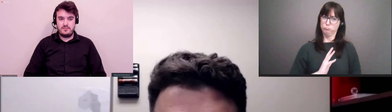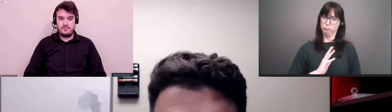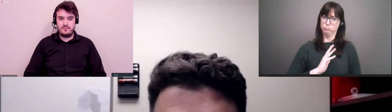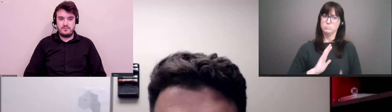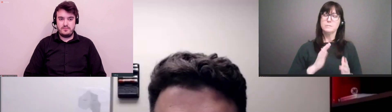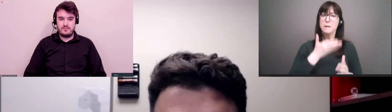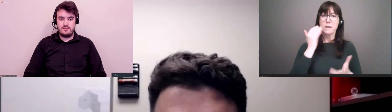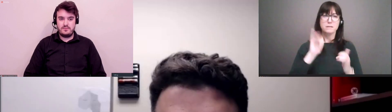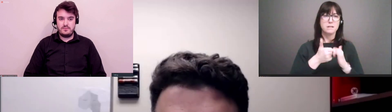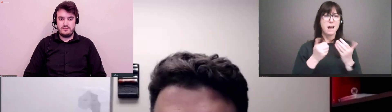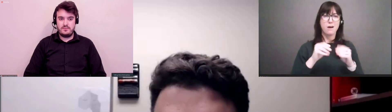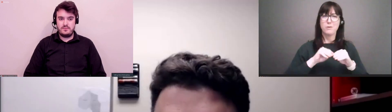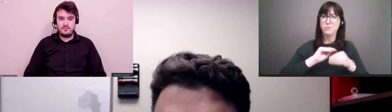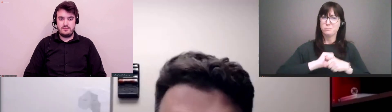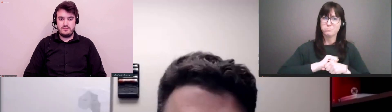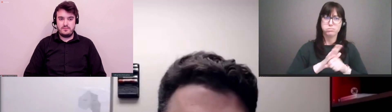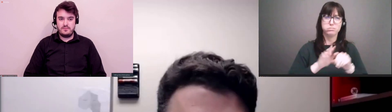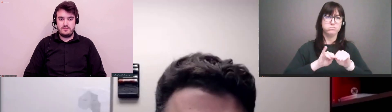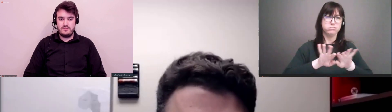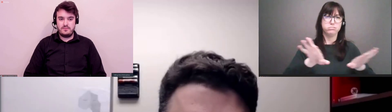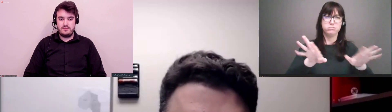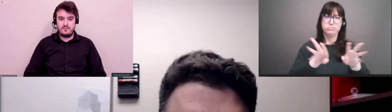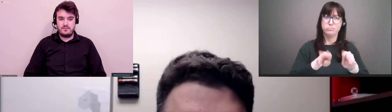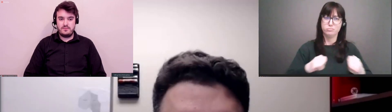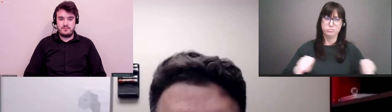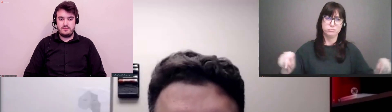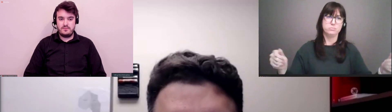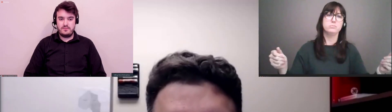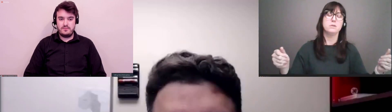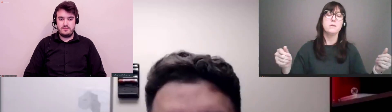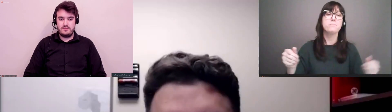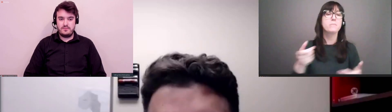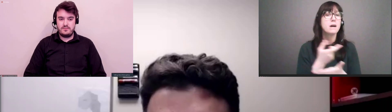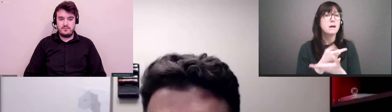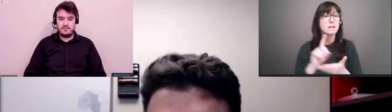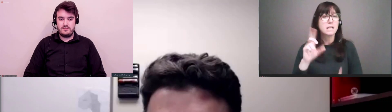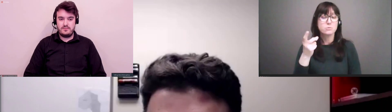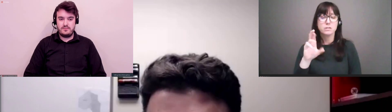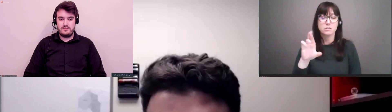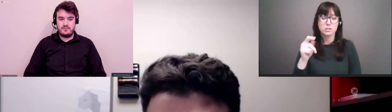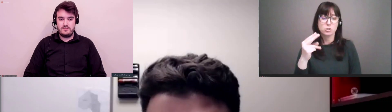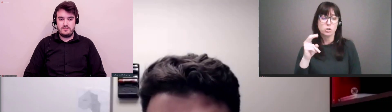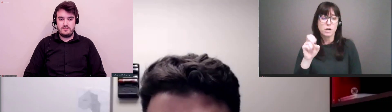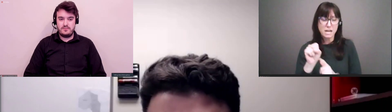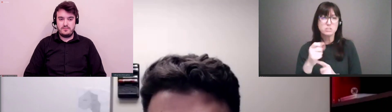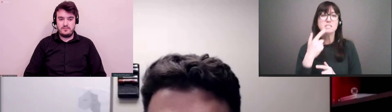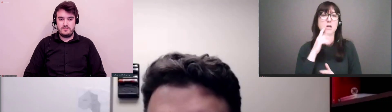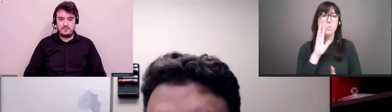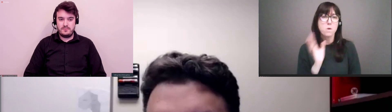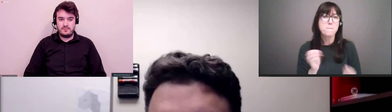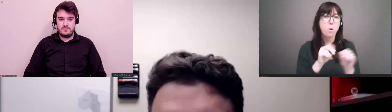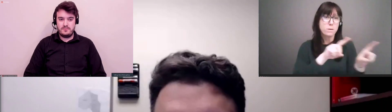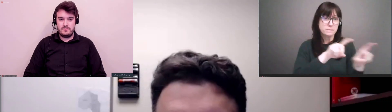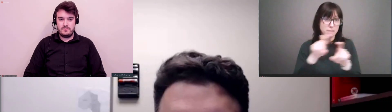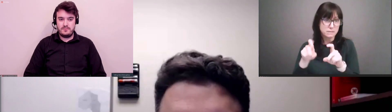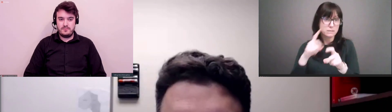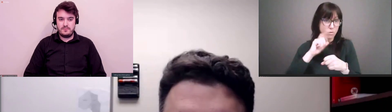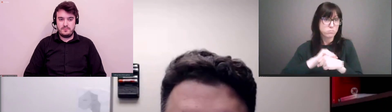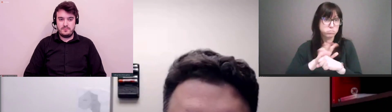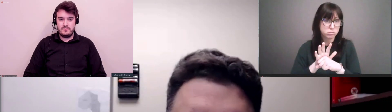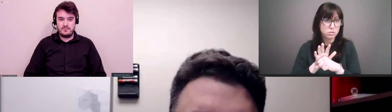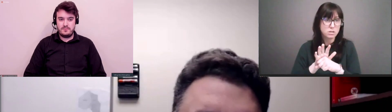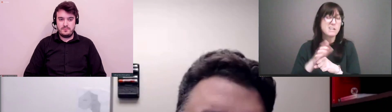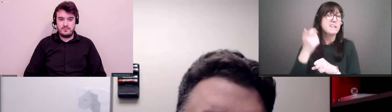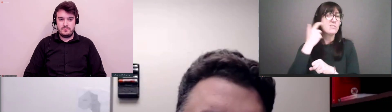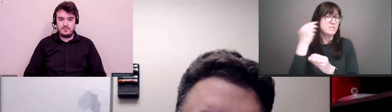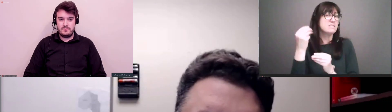community. Last week, Dr. Etches talked about efforts to expand testing for COVID-19, and we have now received clarification